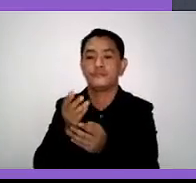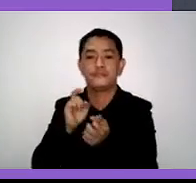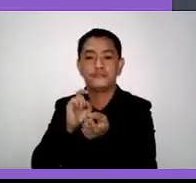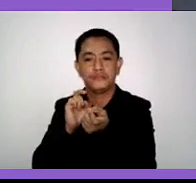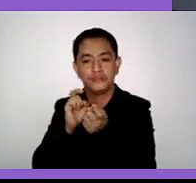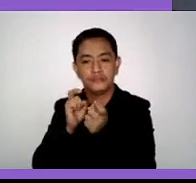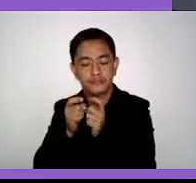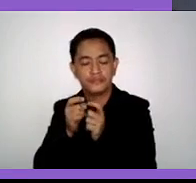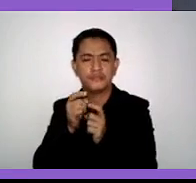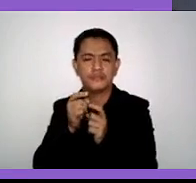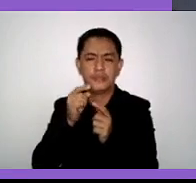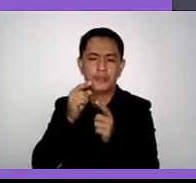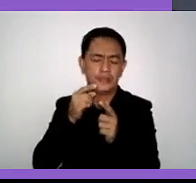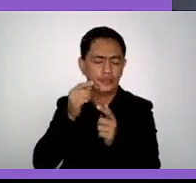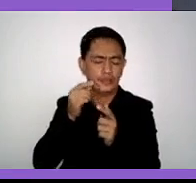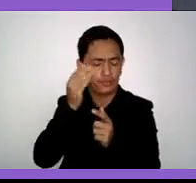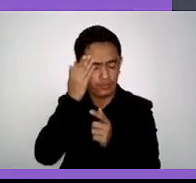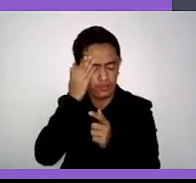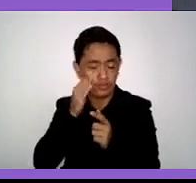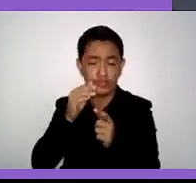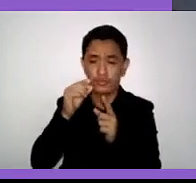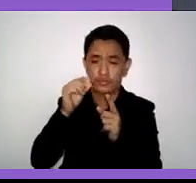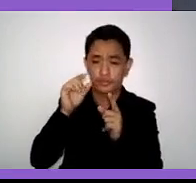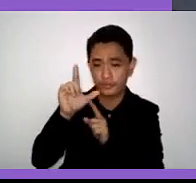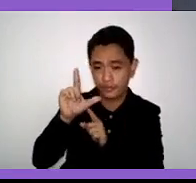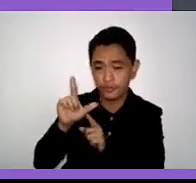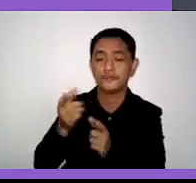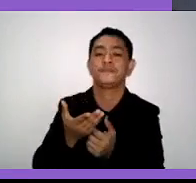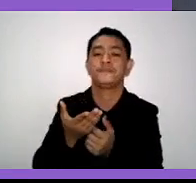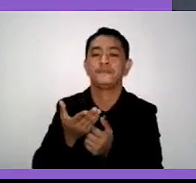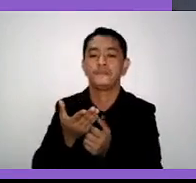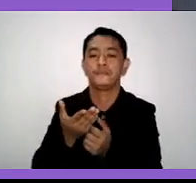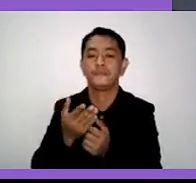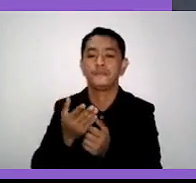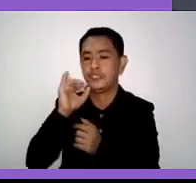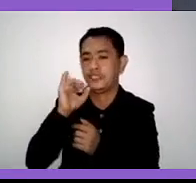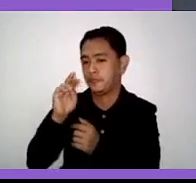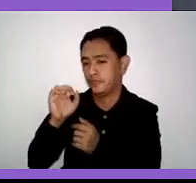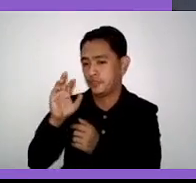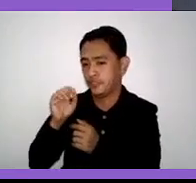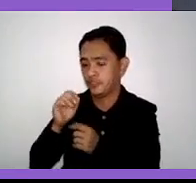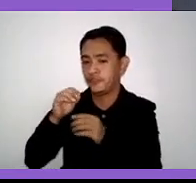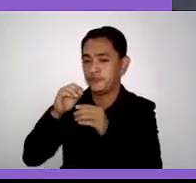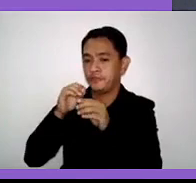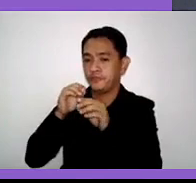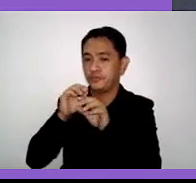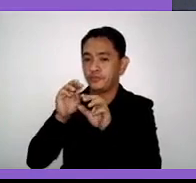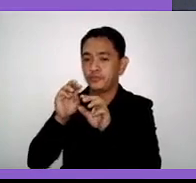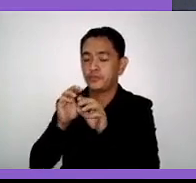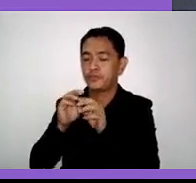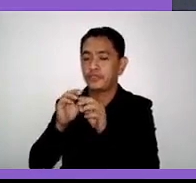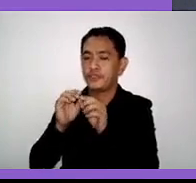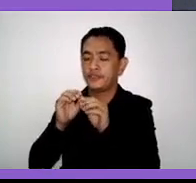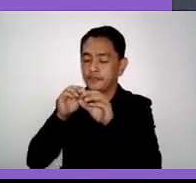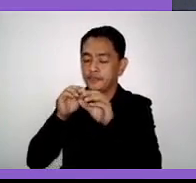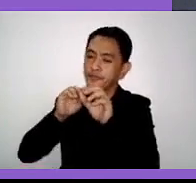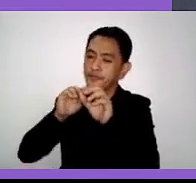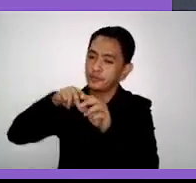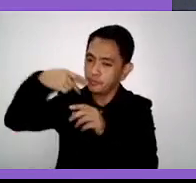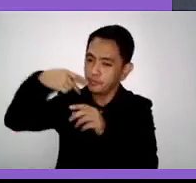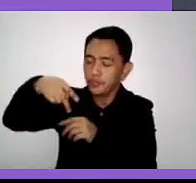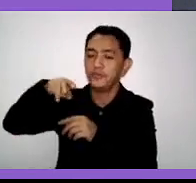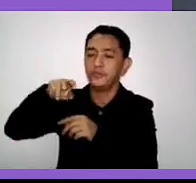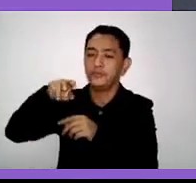letters, inversion, that would be the vertical change in the letter orientation, if there are insertion